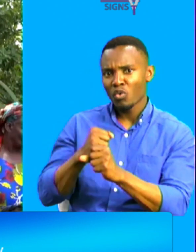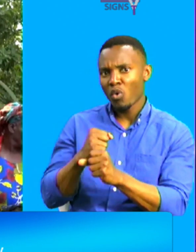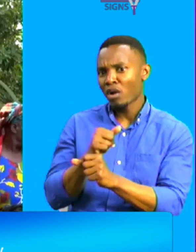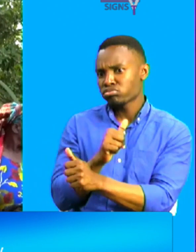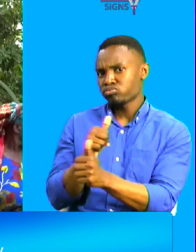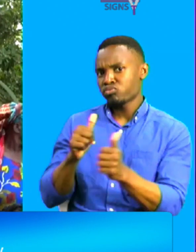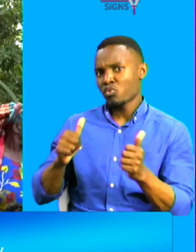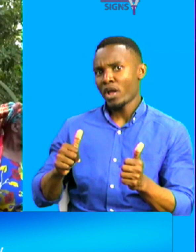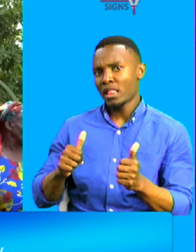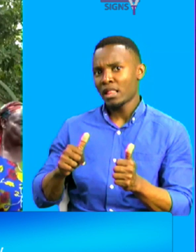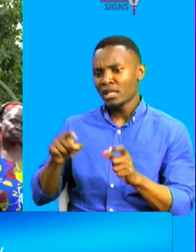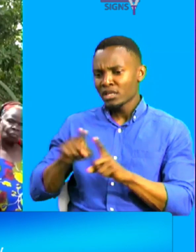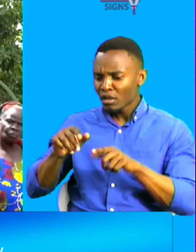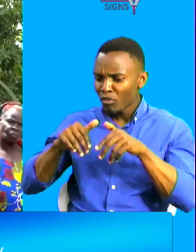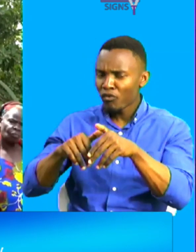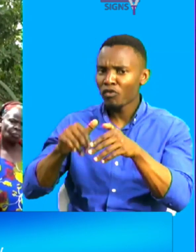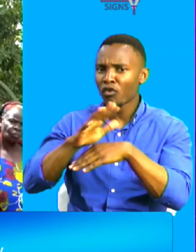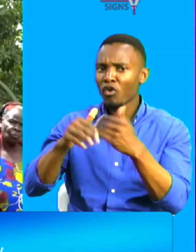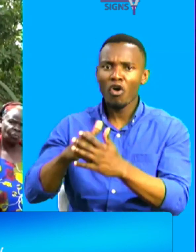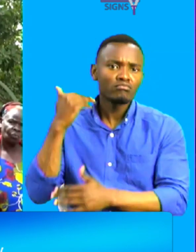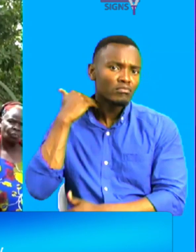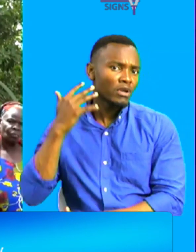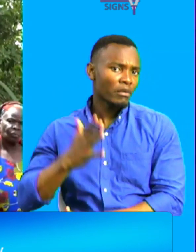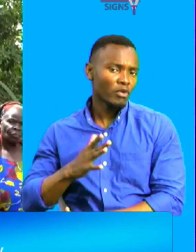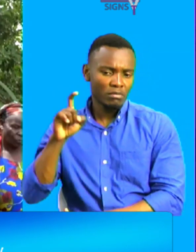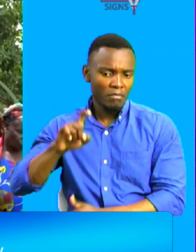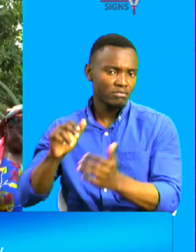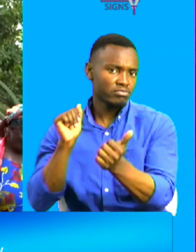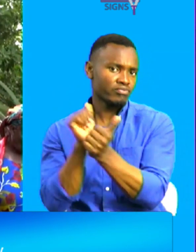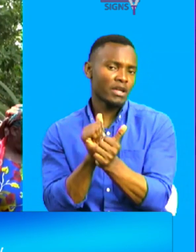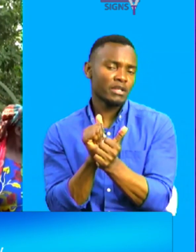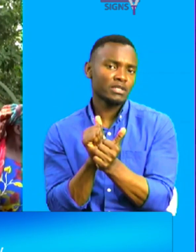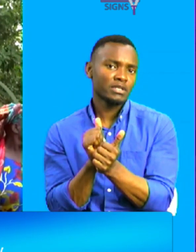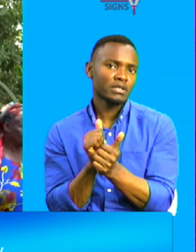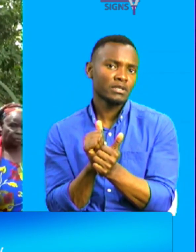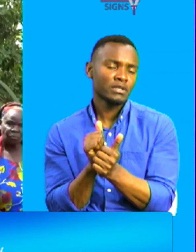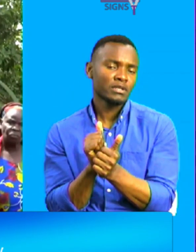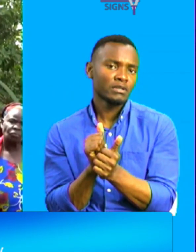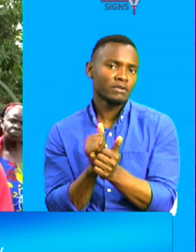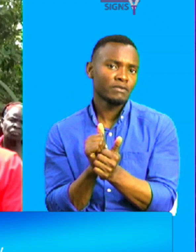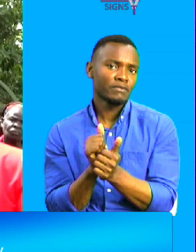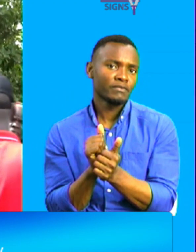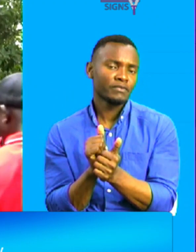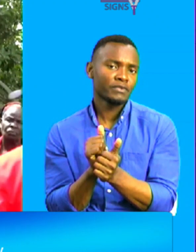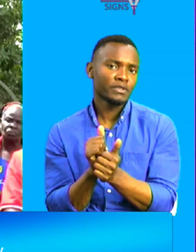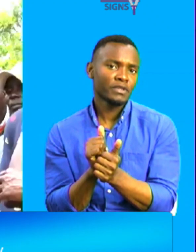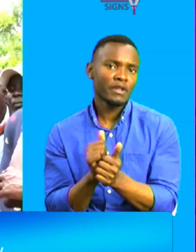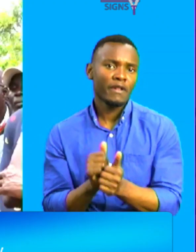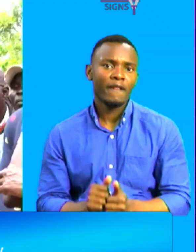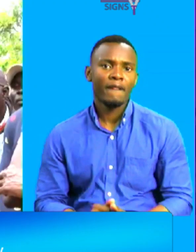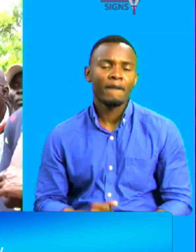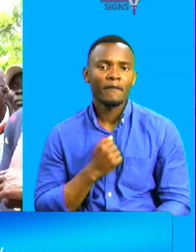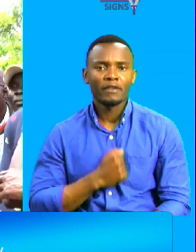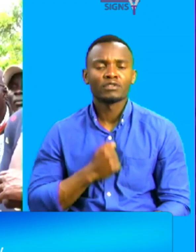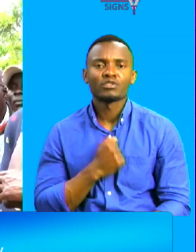dhambi, washikwe na wapelekwe bali inafaa. Kwa hivyo wamesema mambo ni bata.